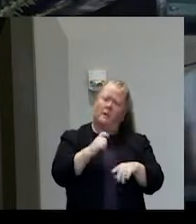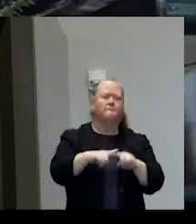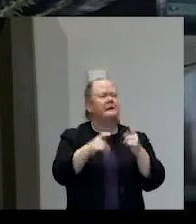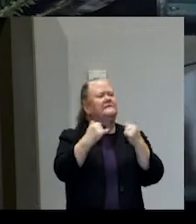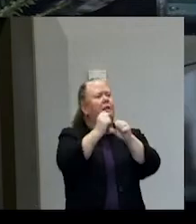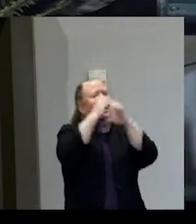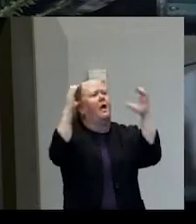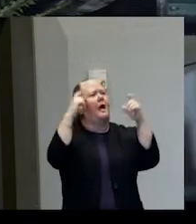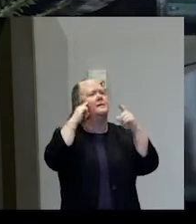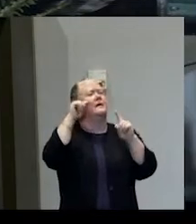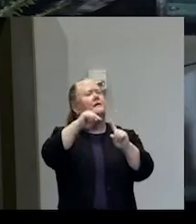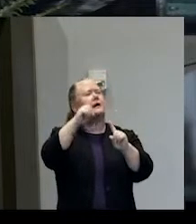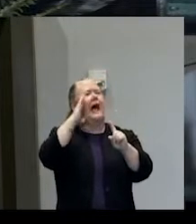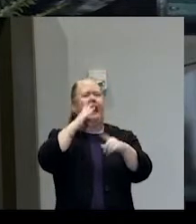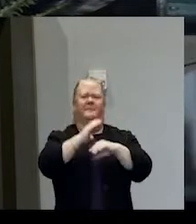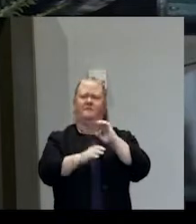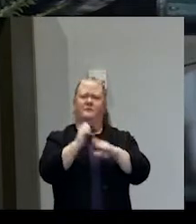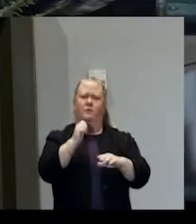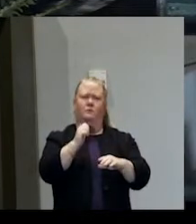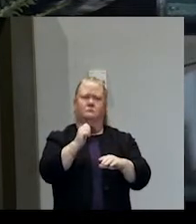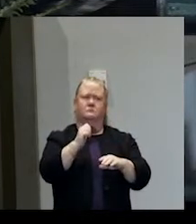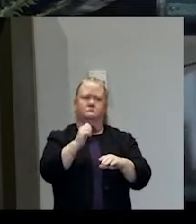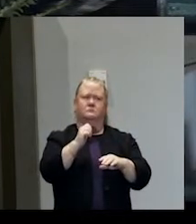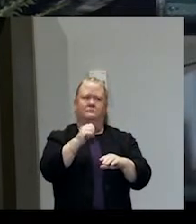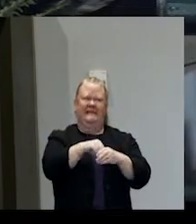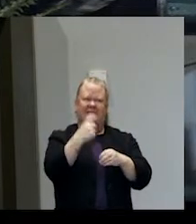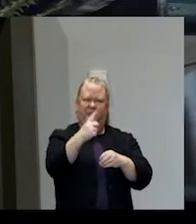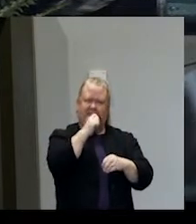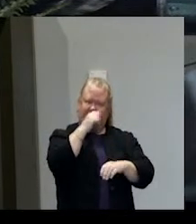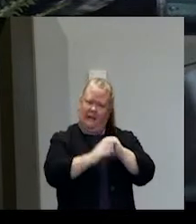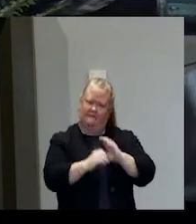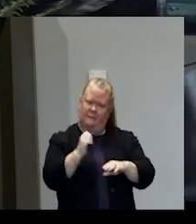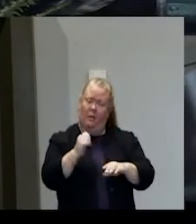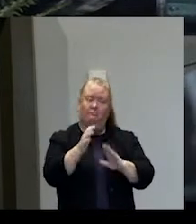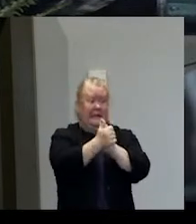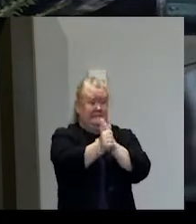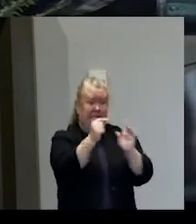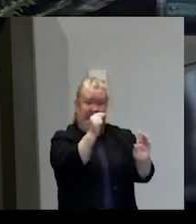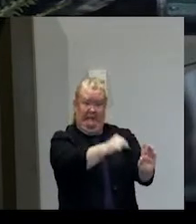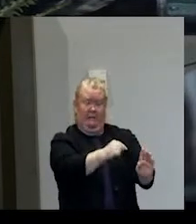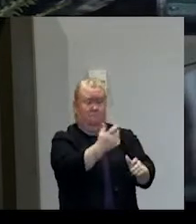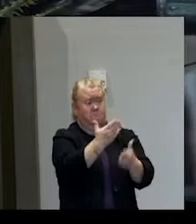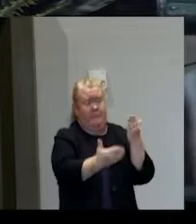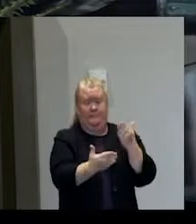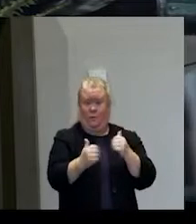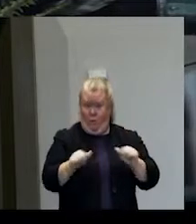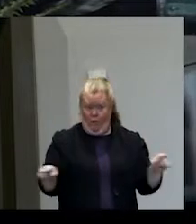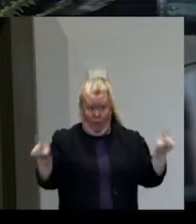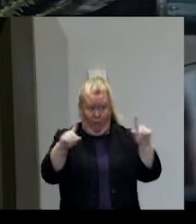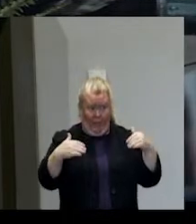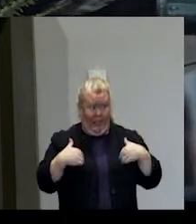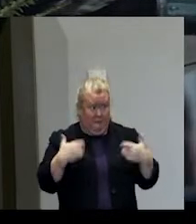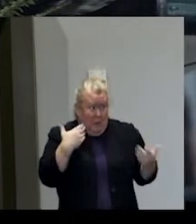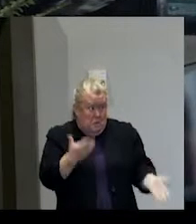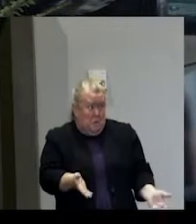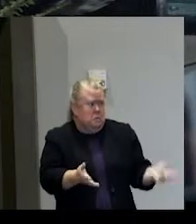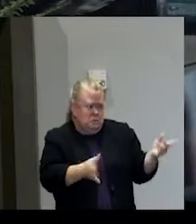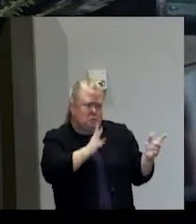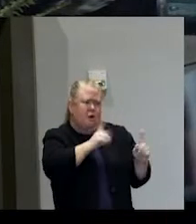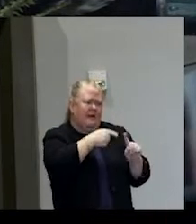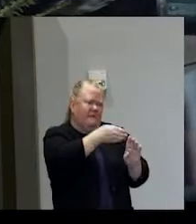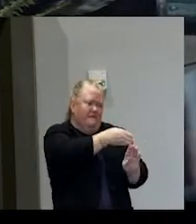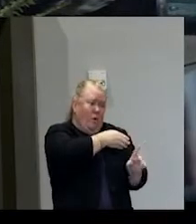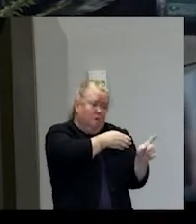somebody thinks I'm so comfortable in uncomfortable moments was a skill set that maybe we all have. We know you've talked about this before, which